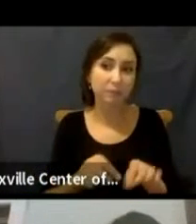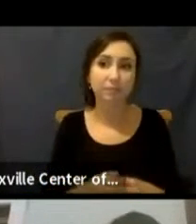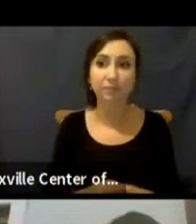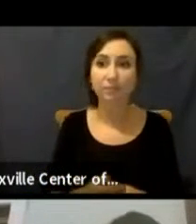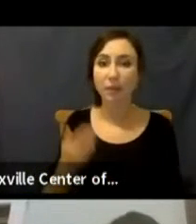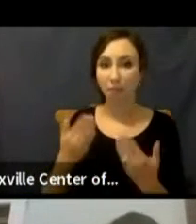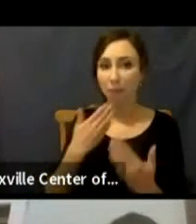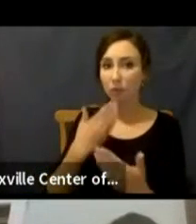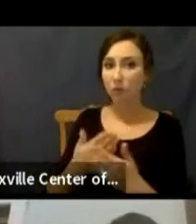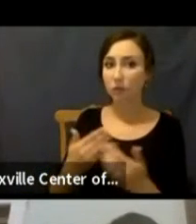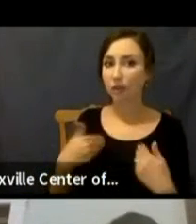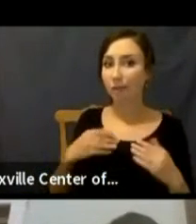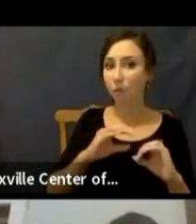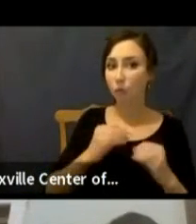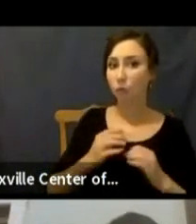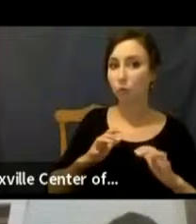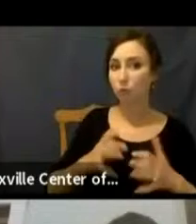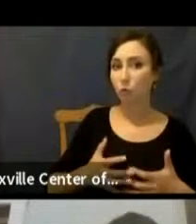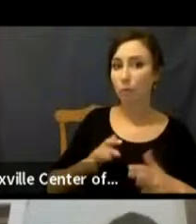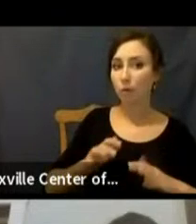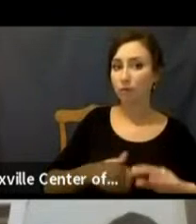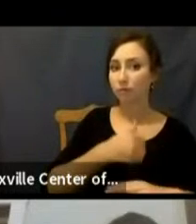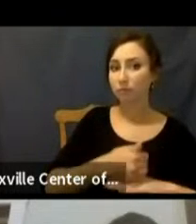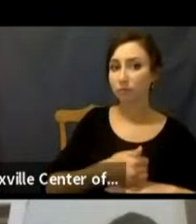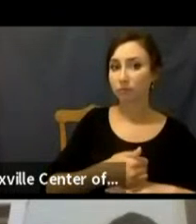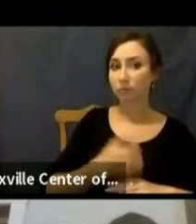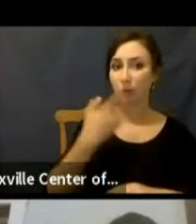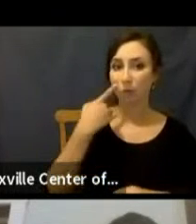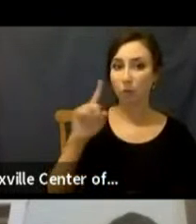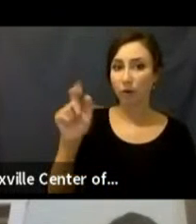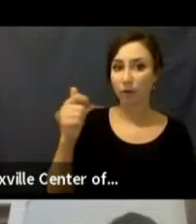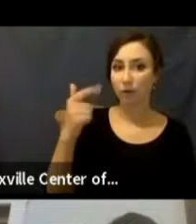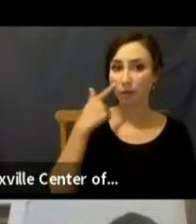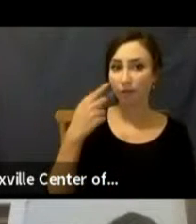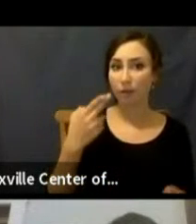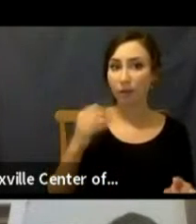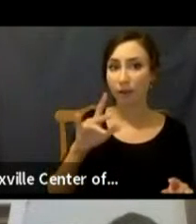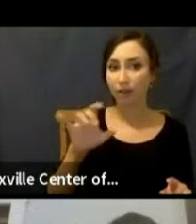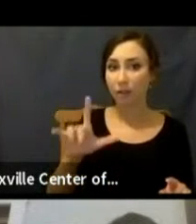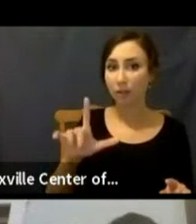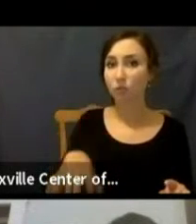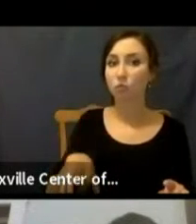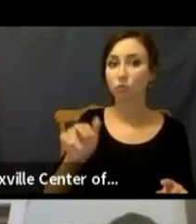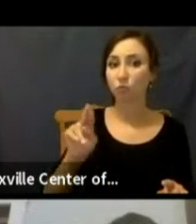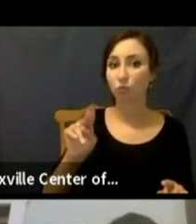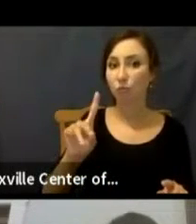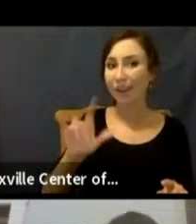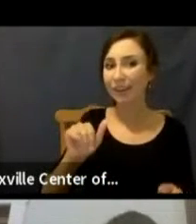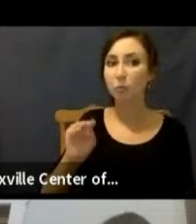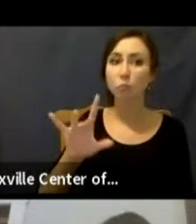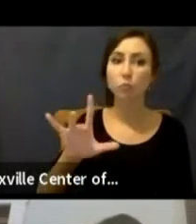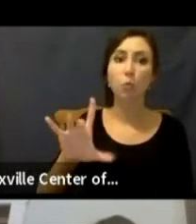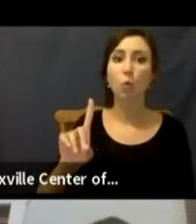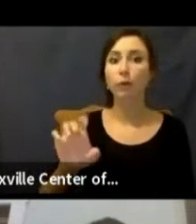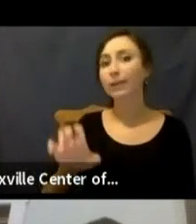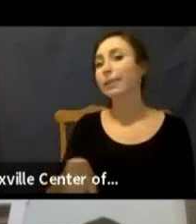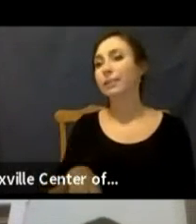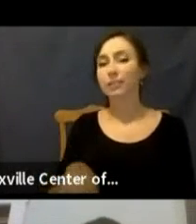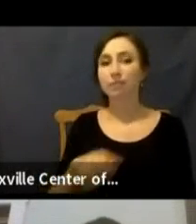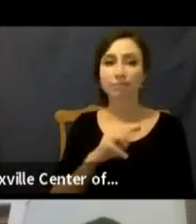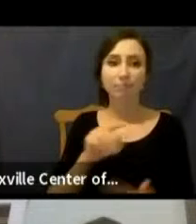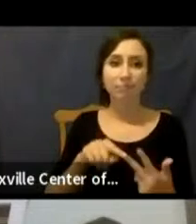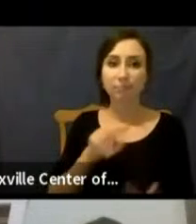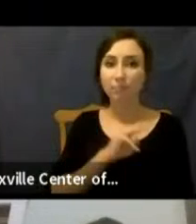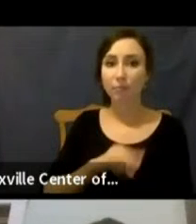the group that was put together with Governor Haslam here locally and Randy Boyd and Mayor Jacobs,